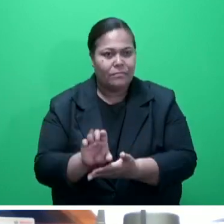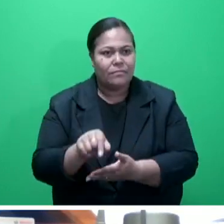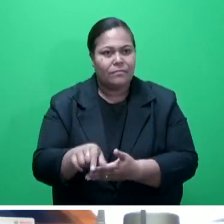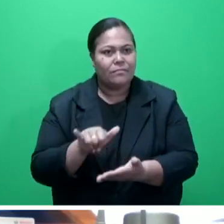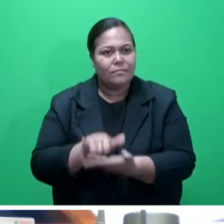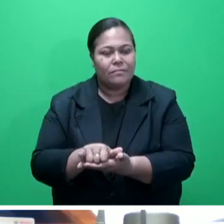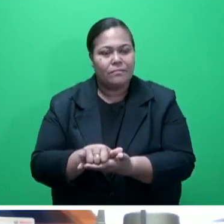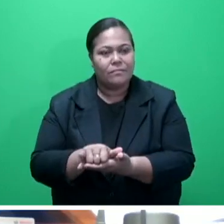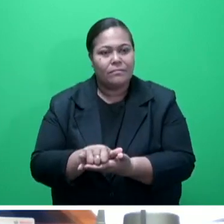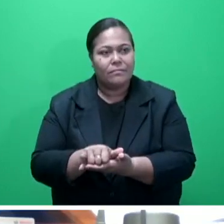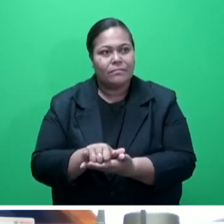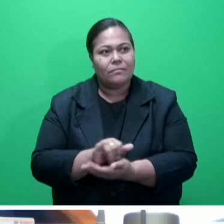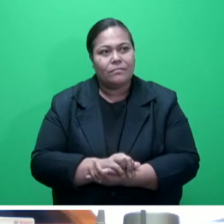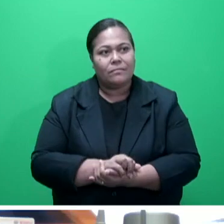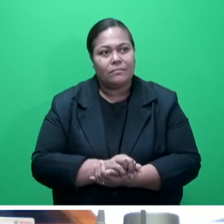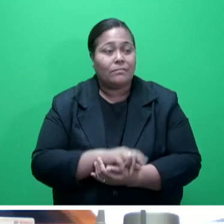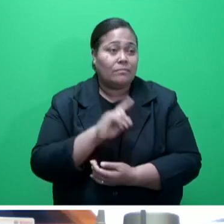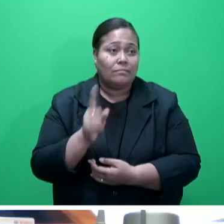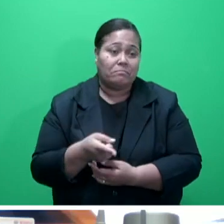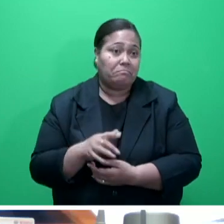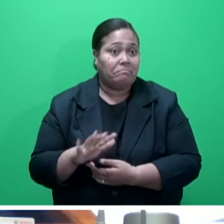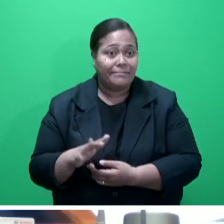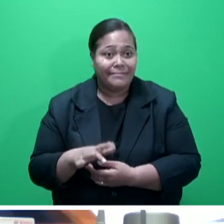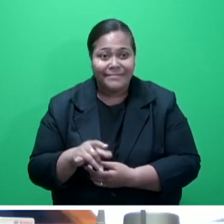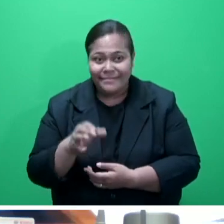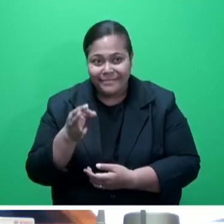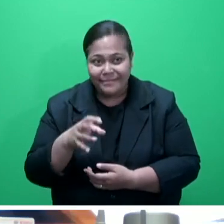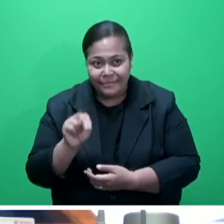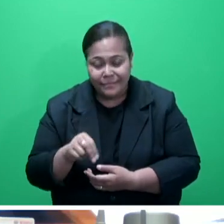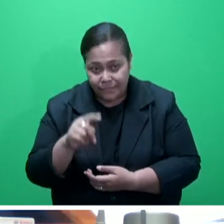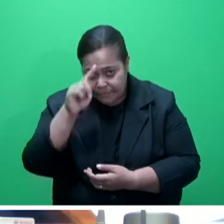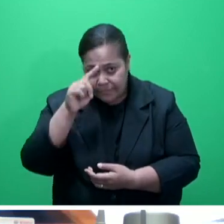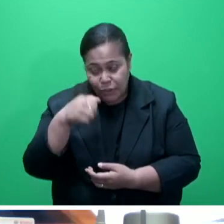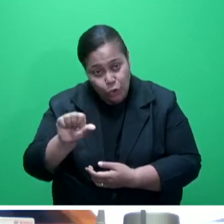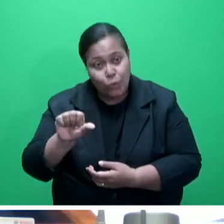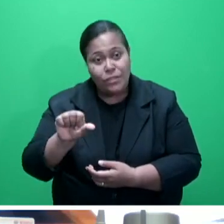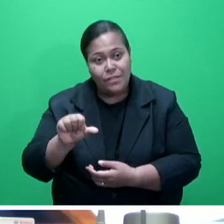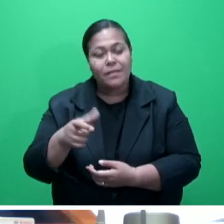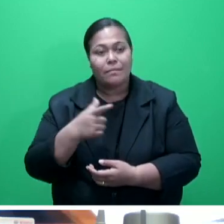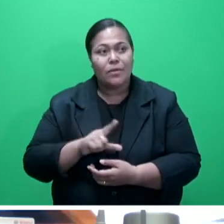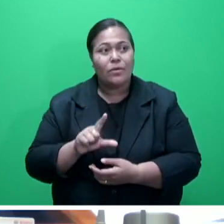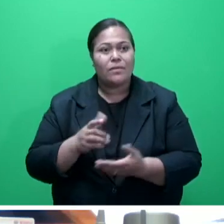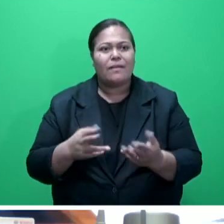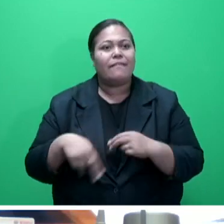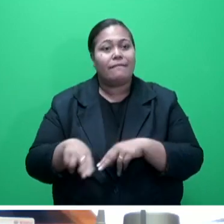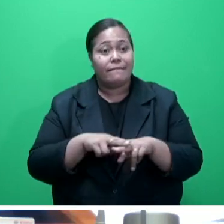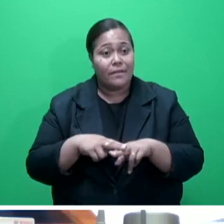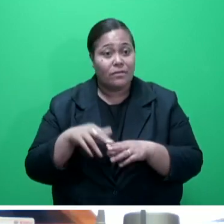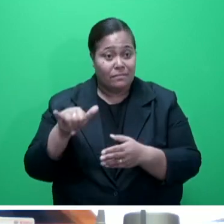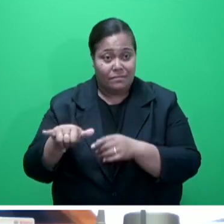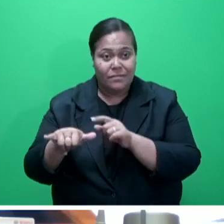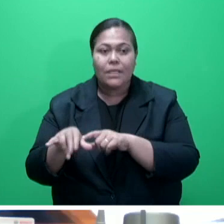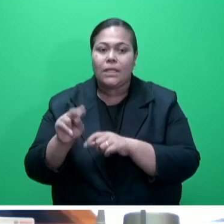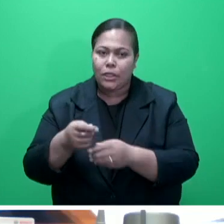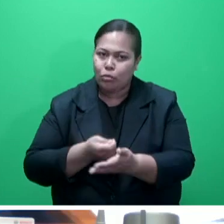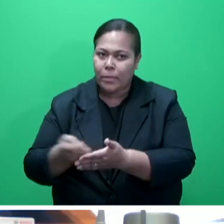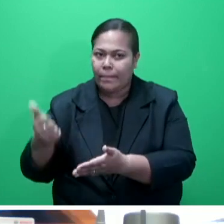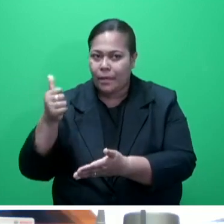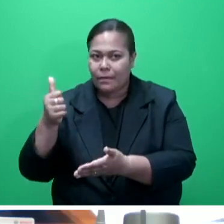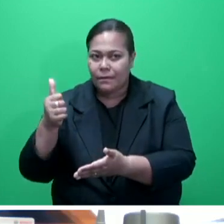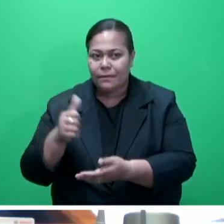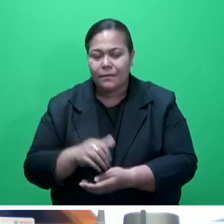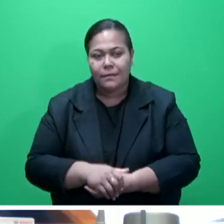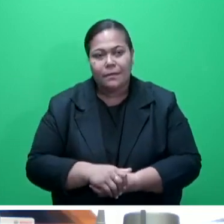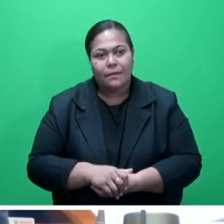negotiations, but we won't actually have to use it because at the end of the day, Fiji Airways will actually have to pay it back. So ladies and